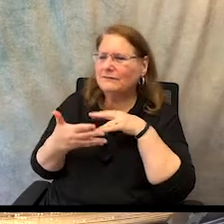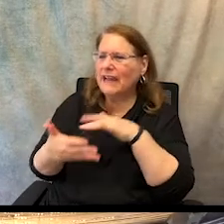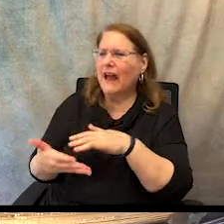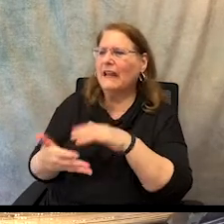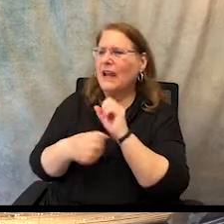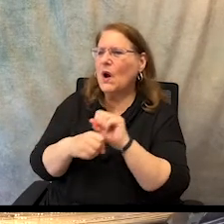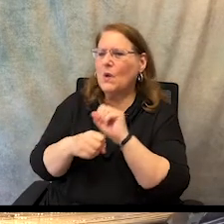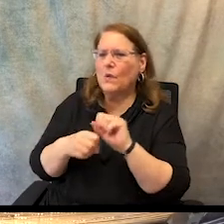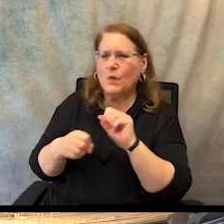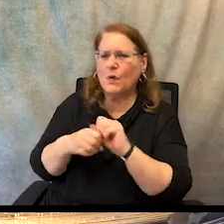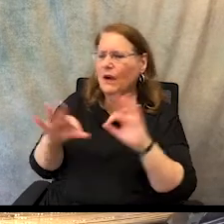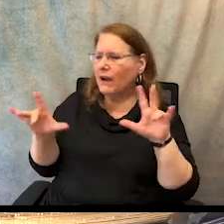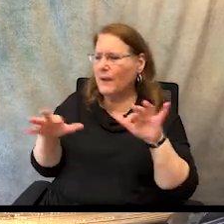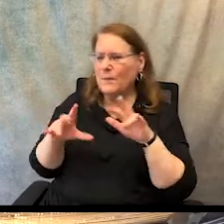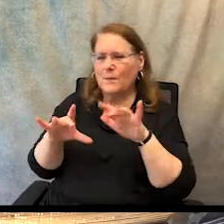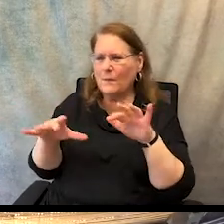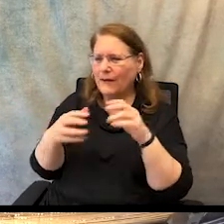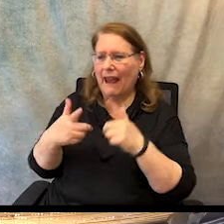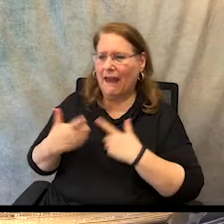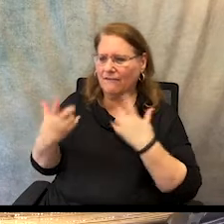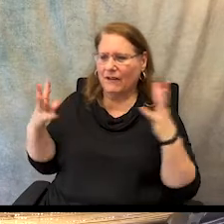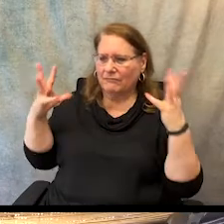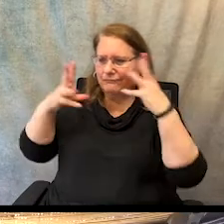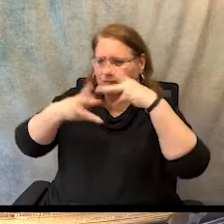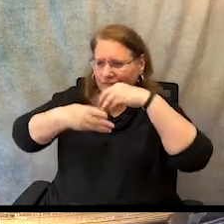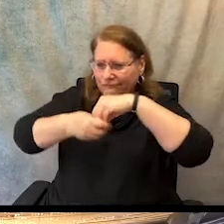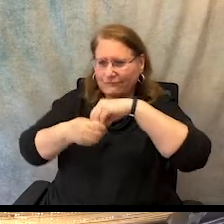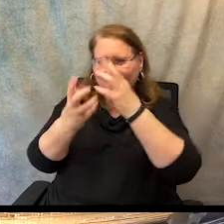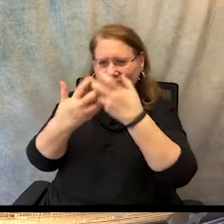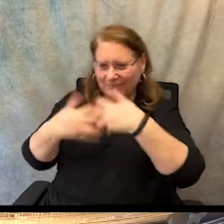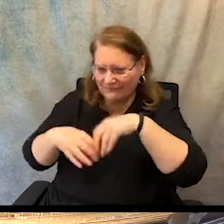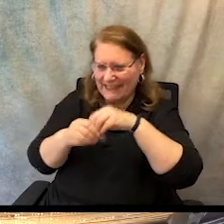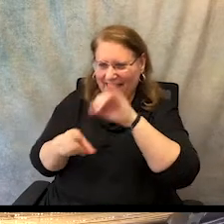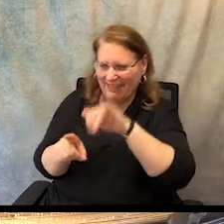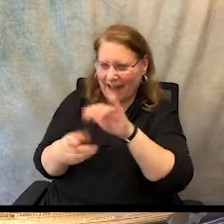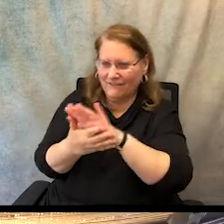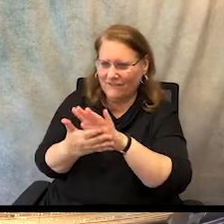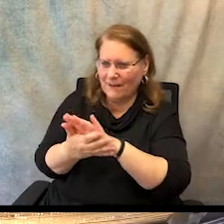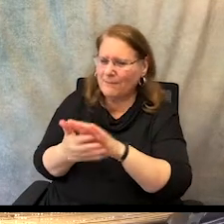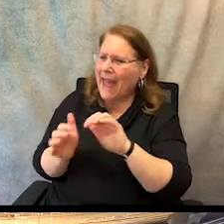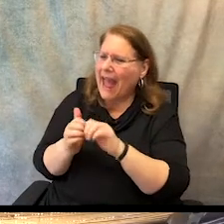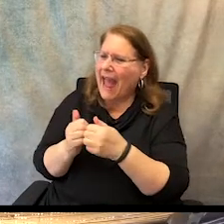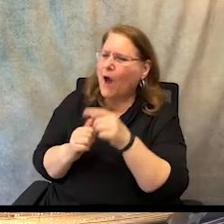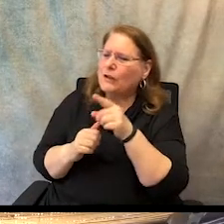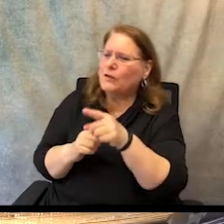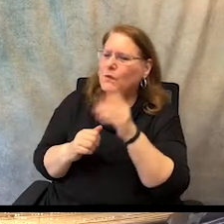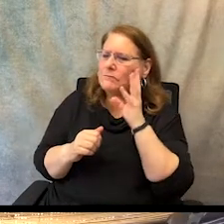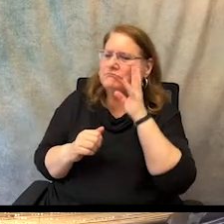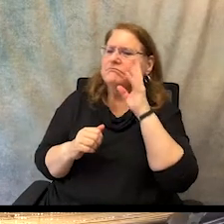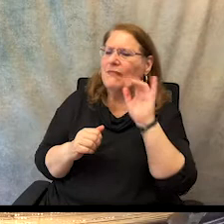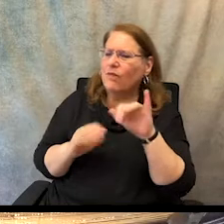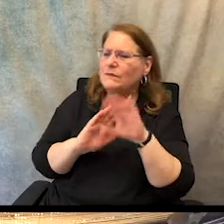and work and movements all converge into the film. How did you come up with the